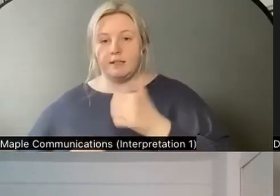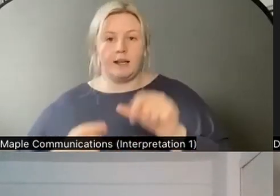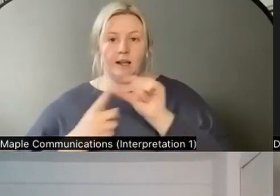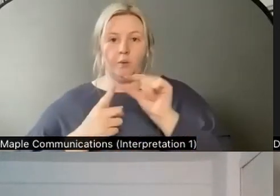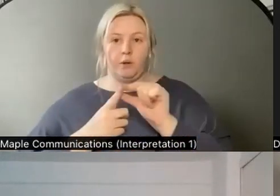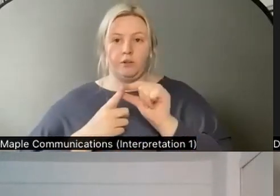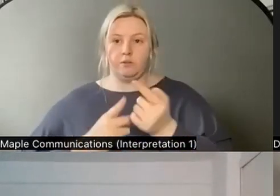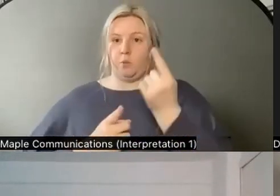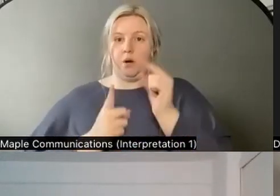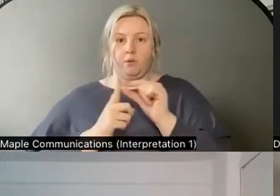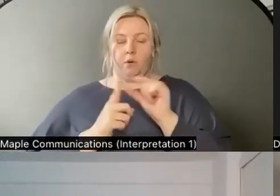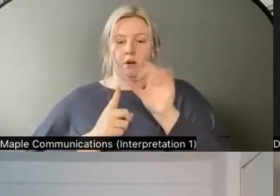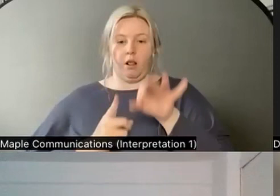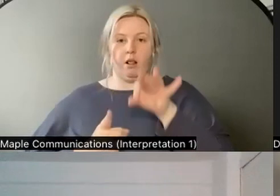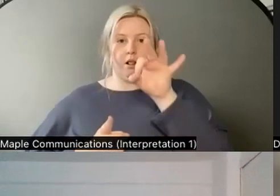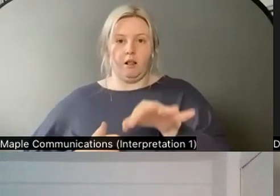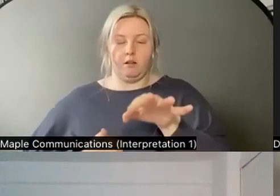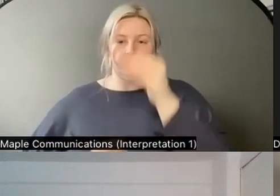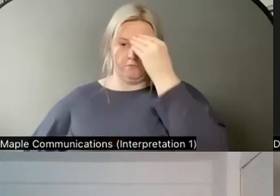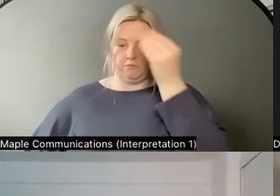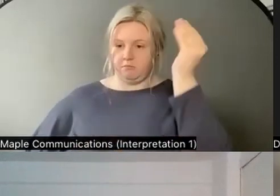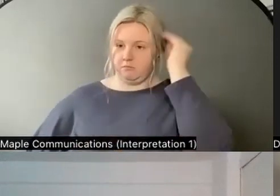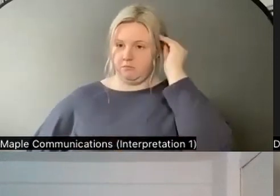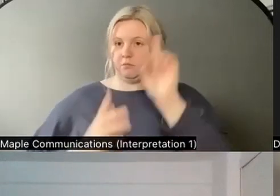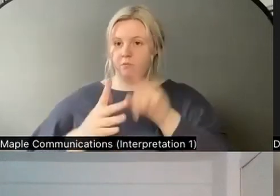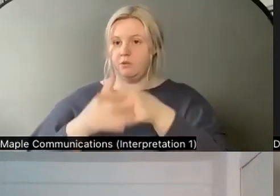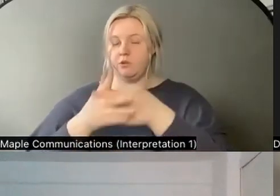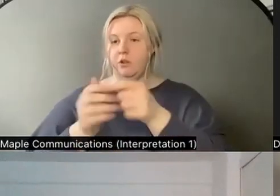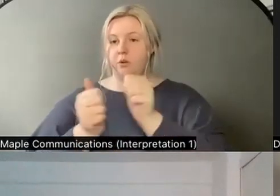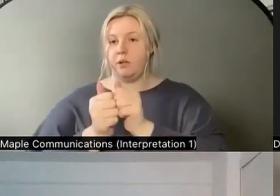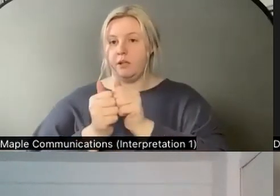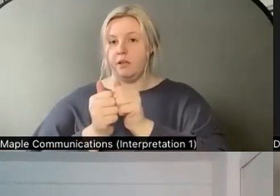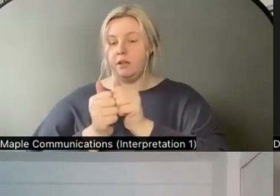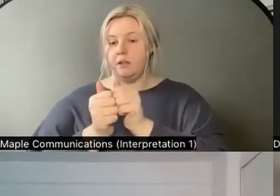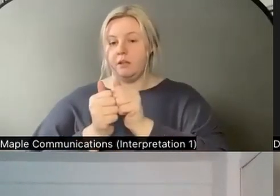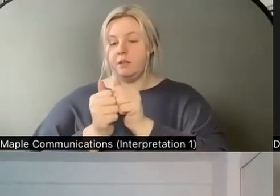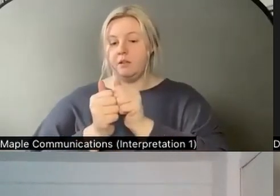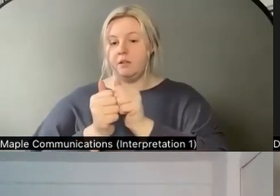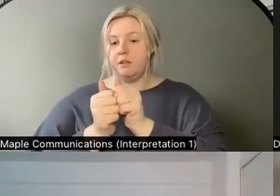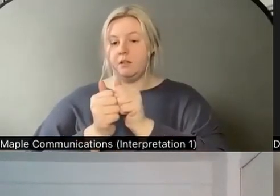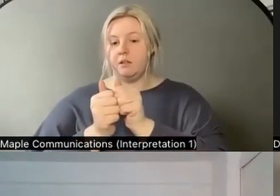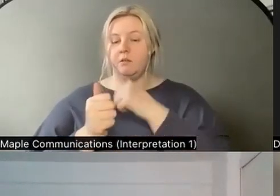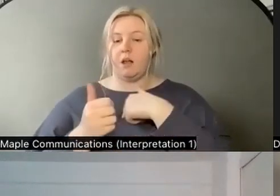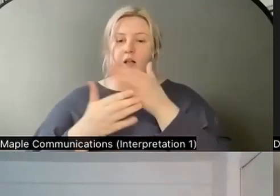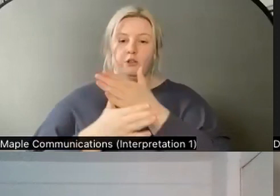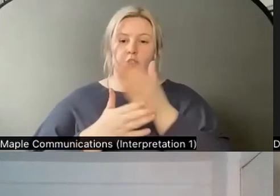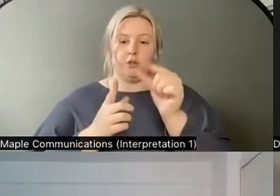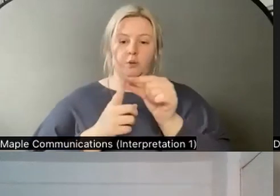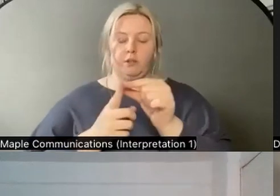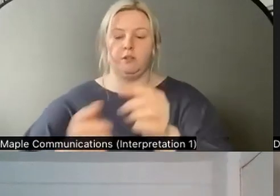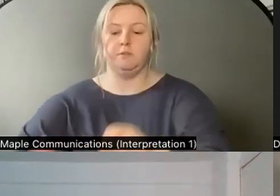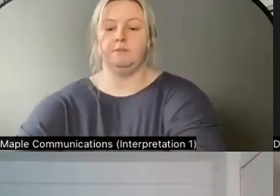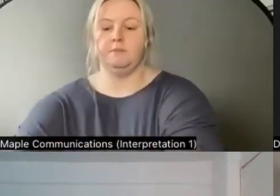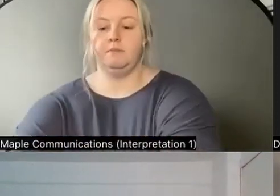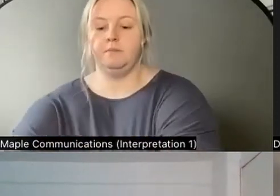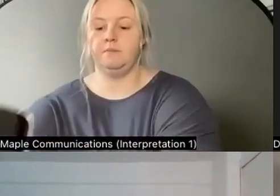one word for us all to leave on. We'll start again. I'll share a word so that, Lucia, you have